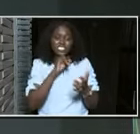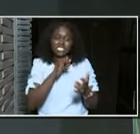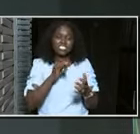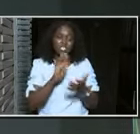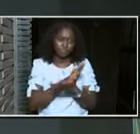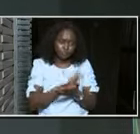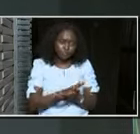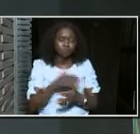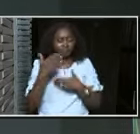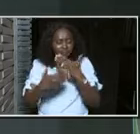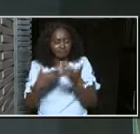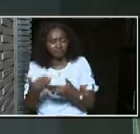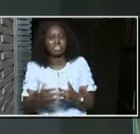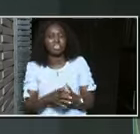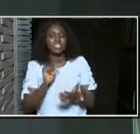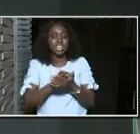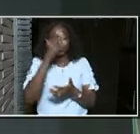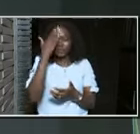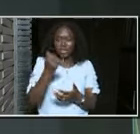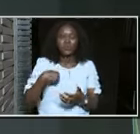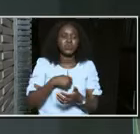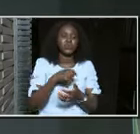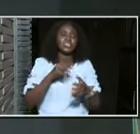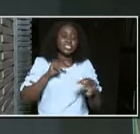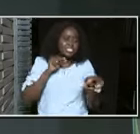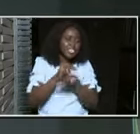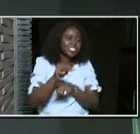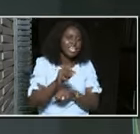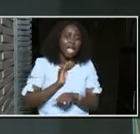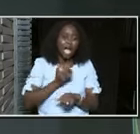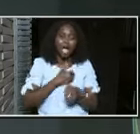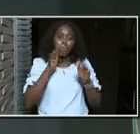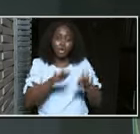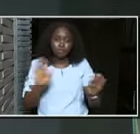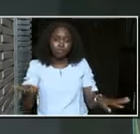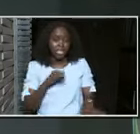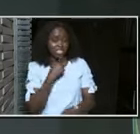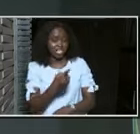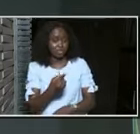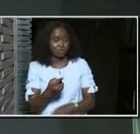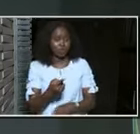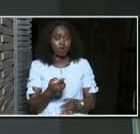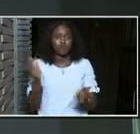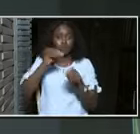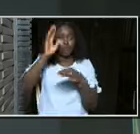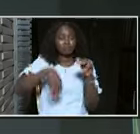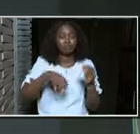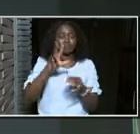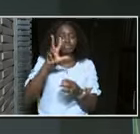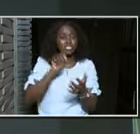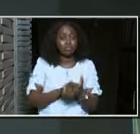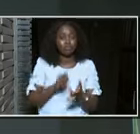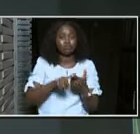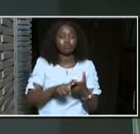so forth. And that was why we sent our children, I told you, over 3,000 in 4 years to